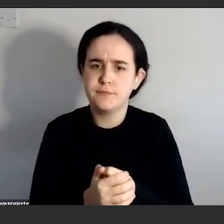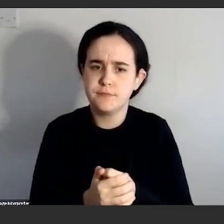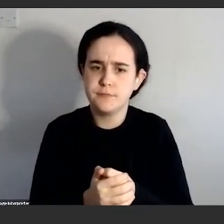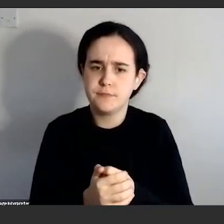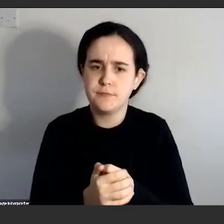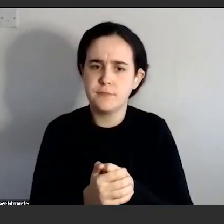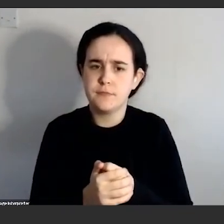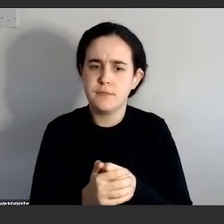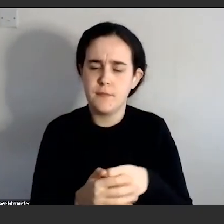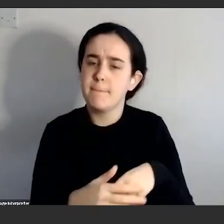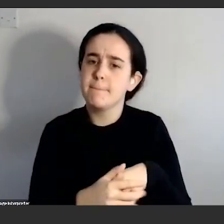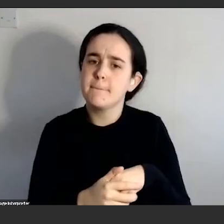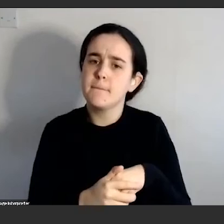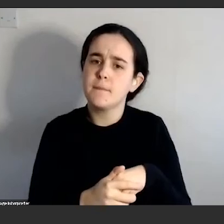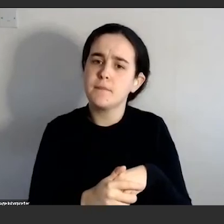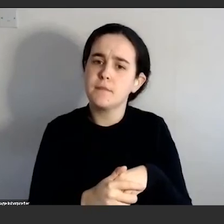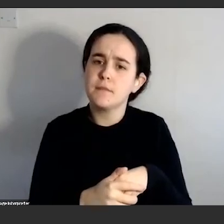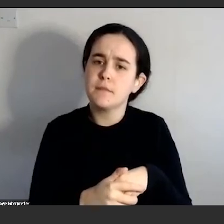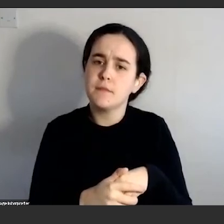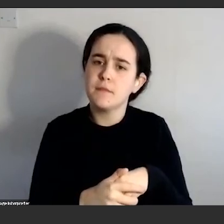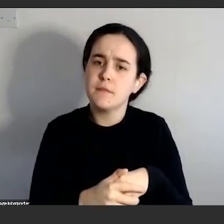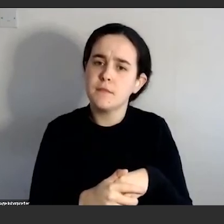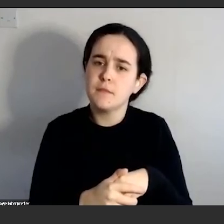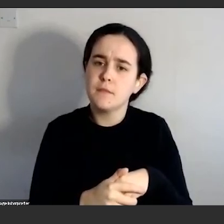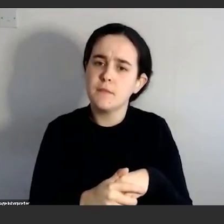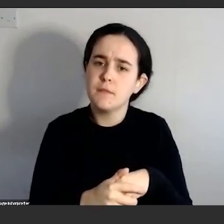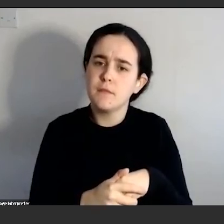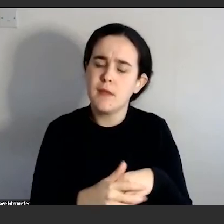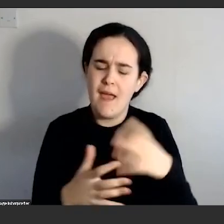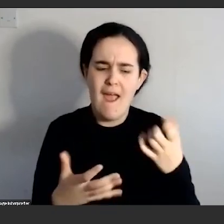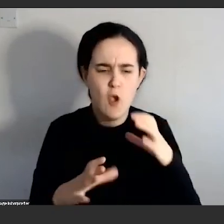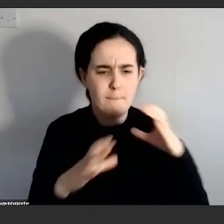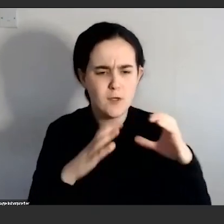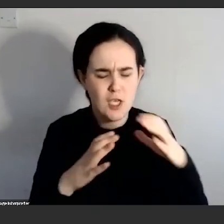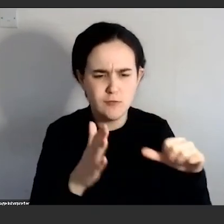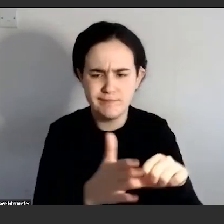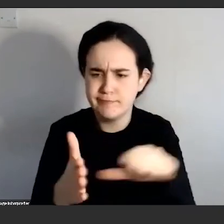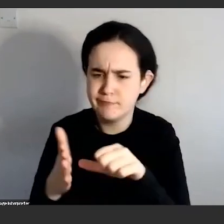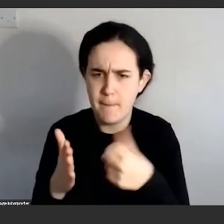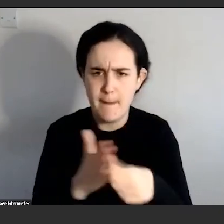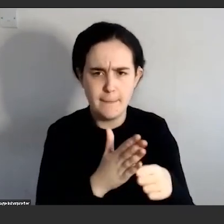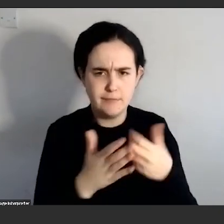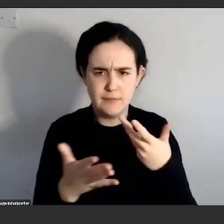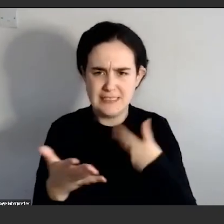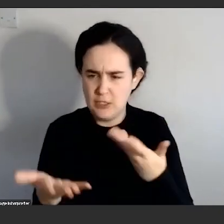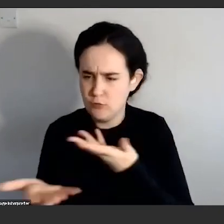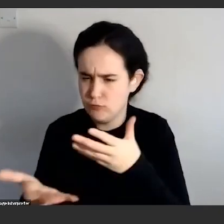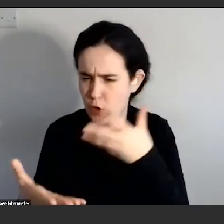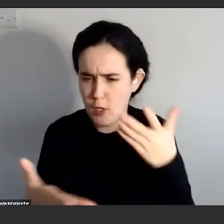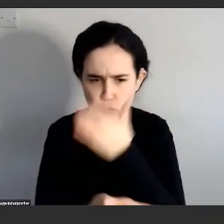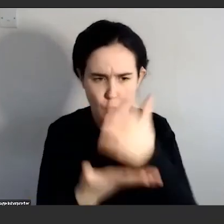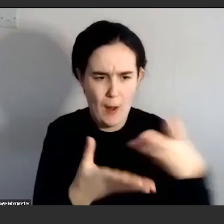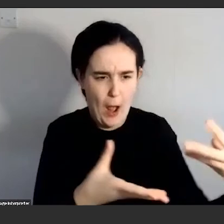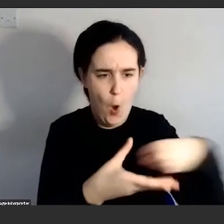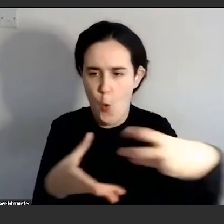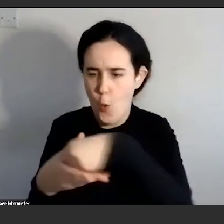the population sections, which is probably the most affected from it, are women and children. But even those who are